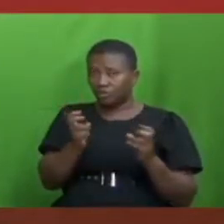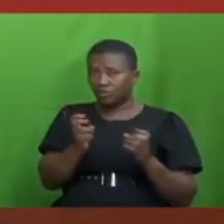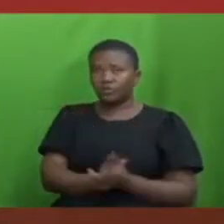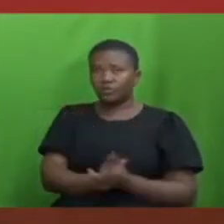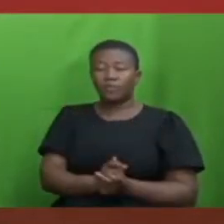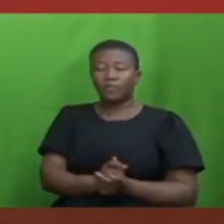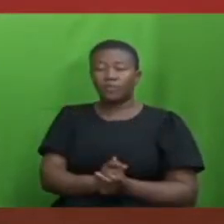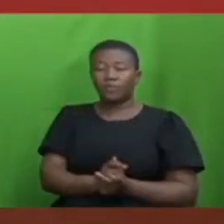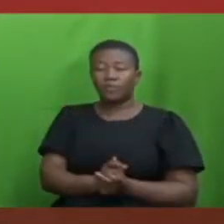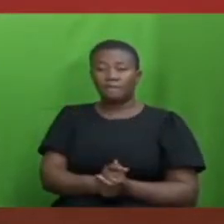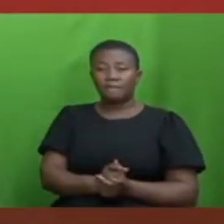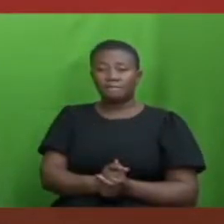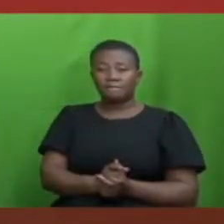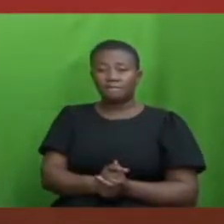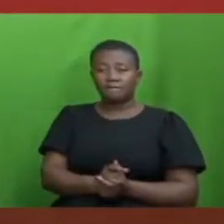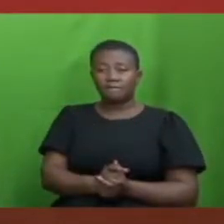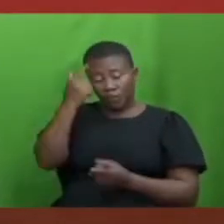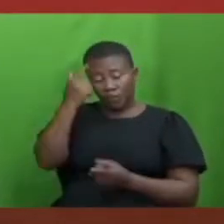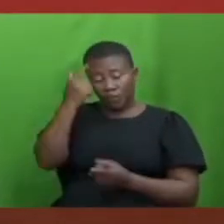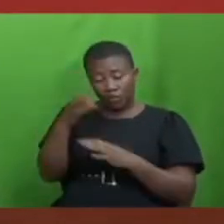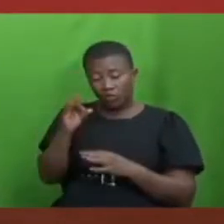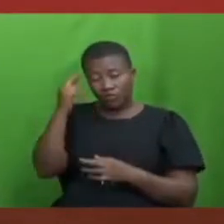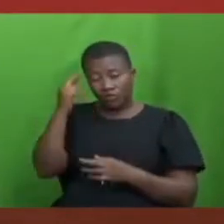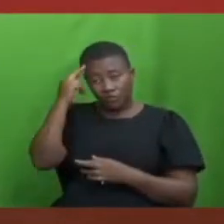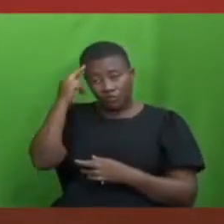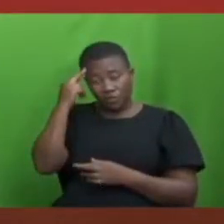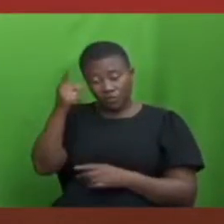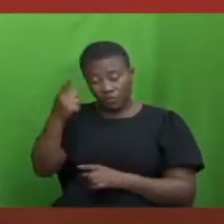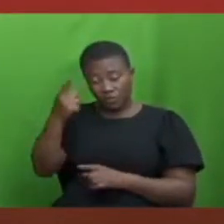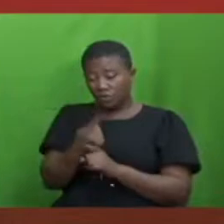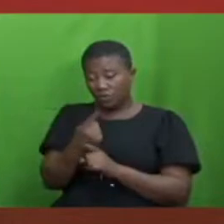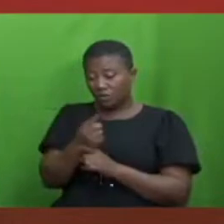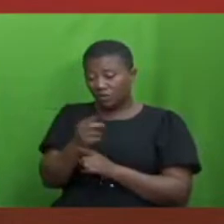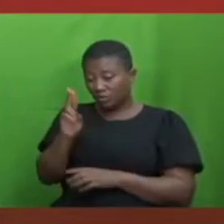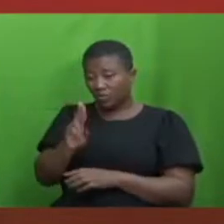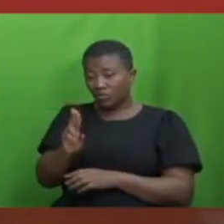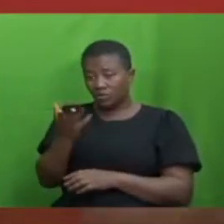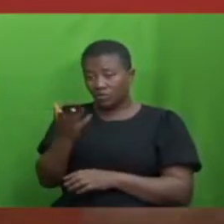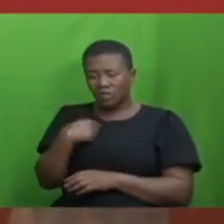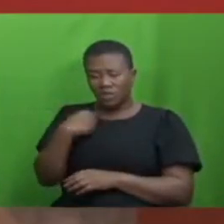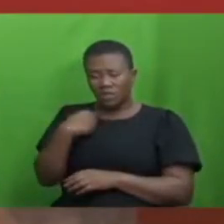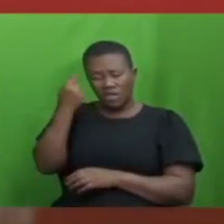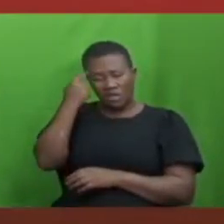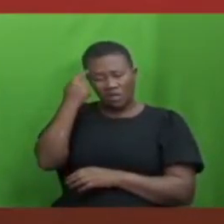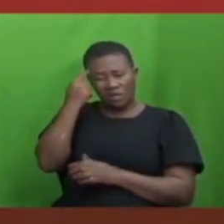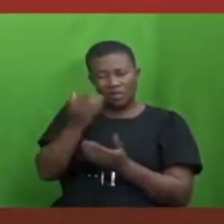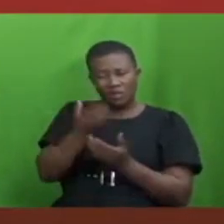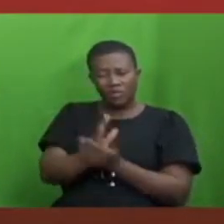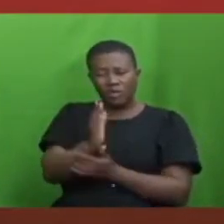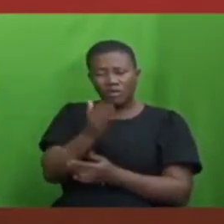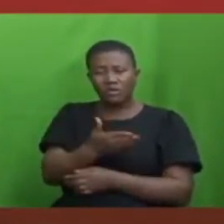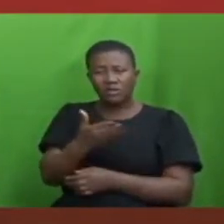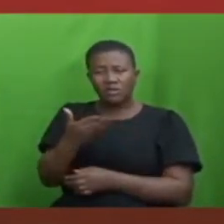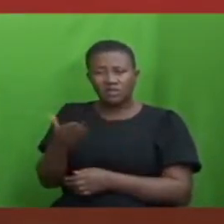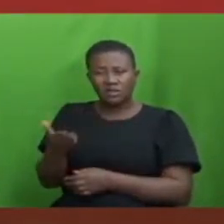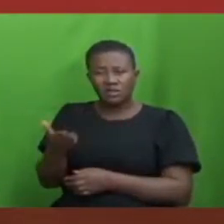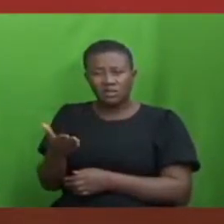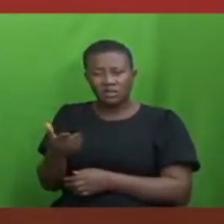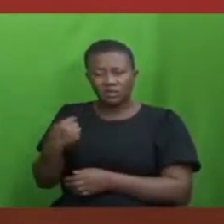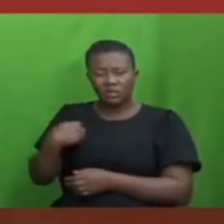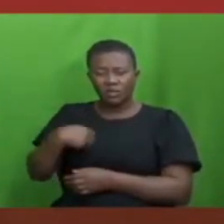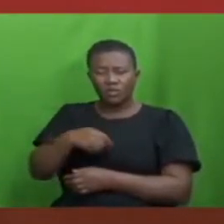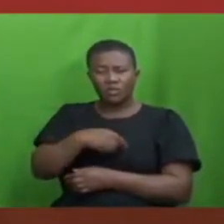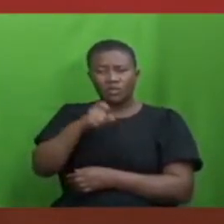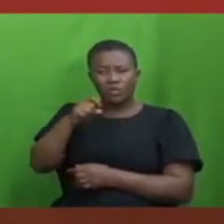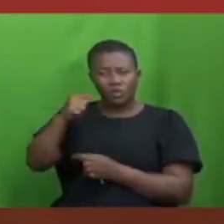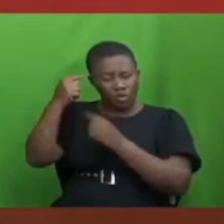Because of the reasons you just adduced, I thought the proper thing is for us to be considered